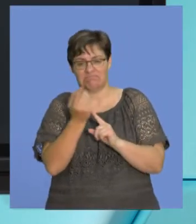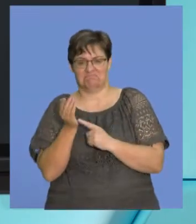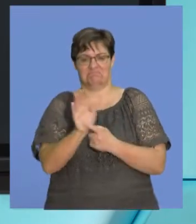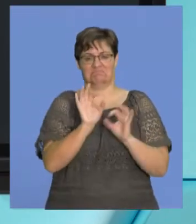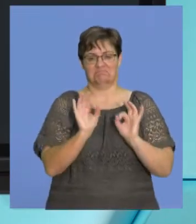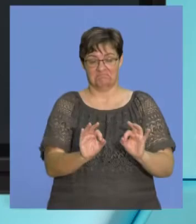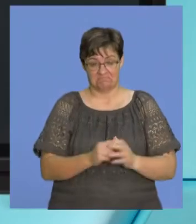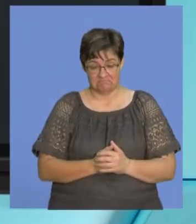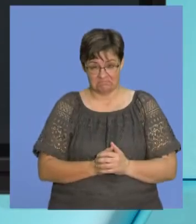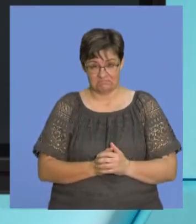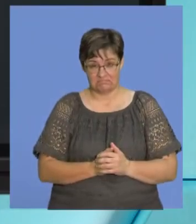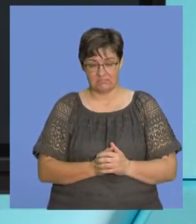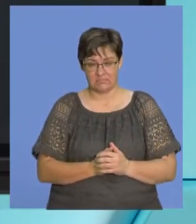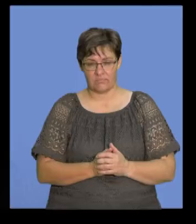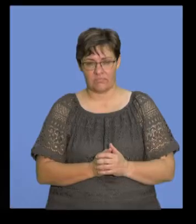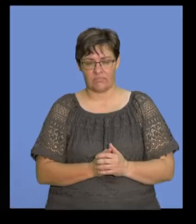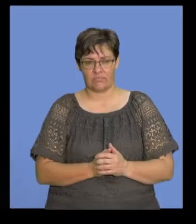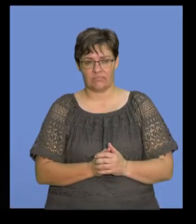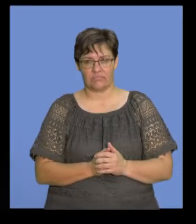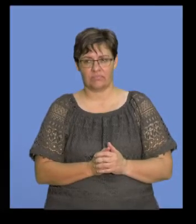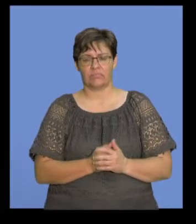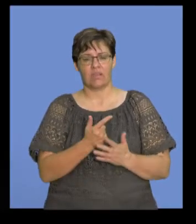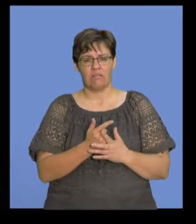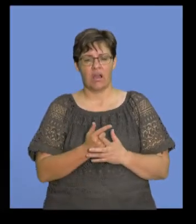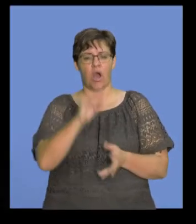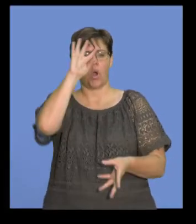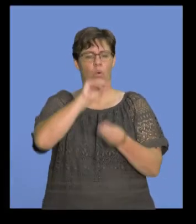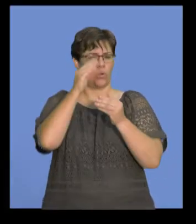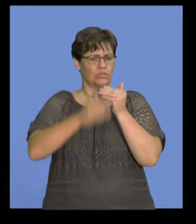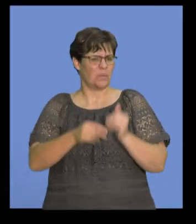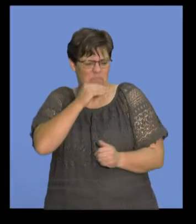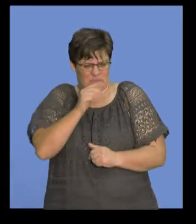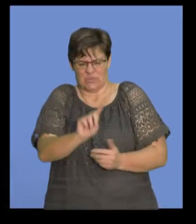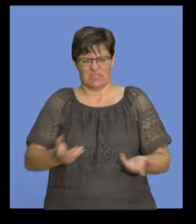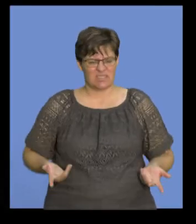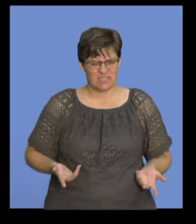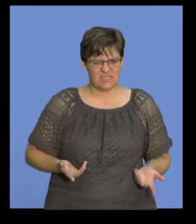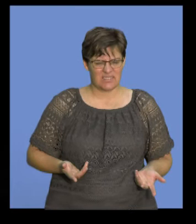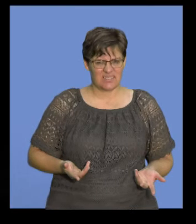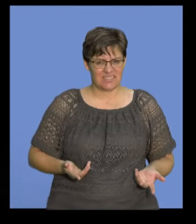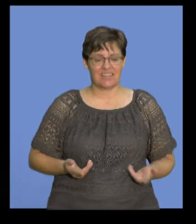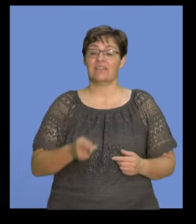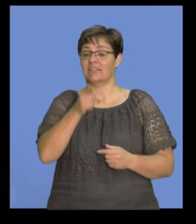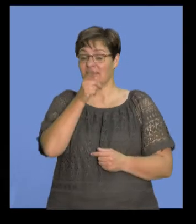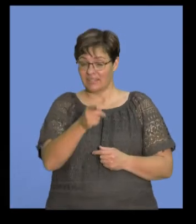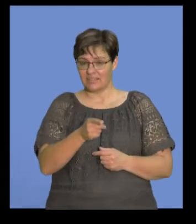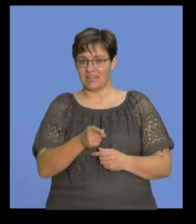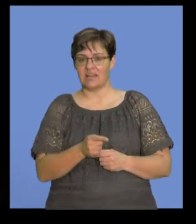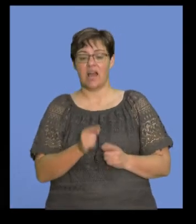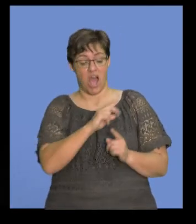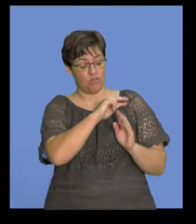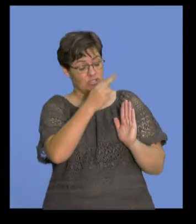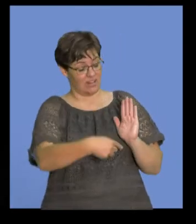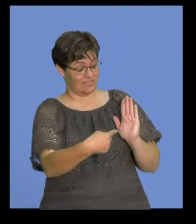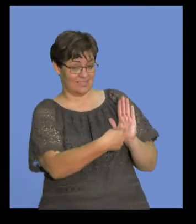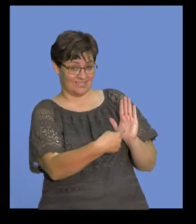experiment. So let's look at the conclusion. What does that mean? It means you now need to